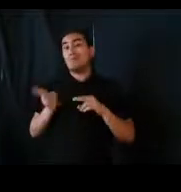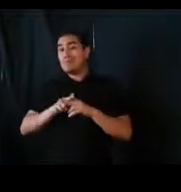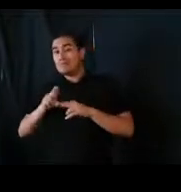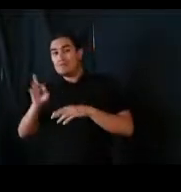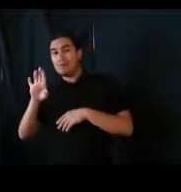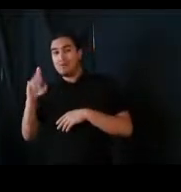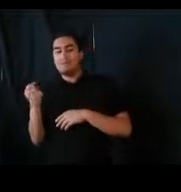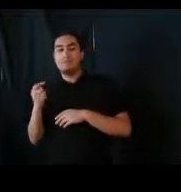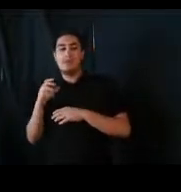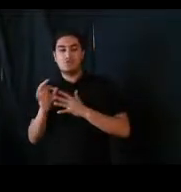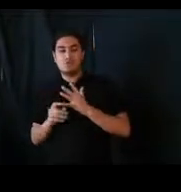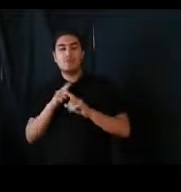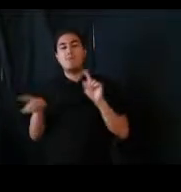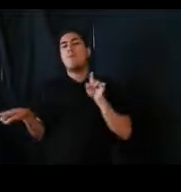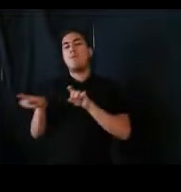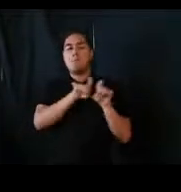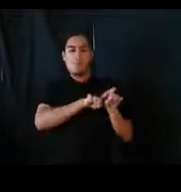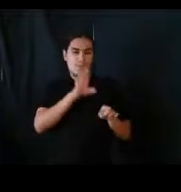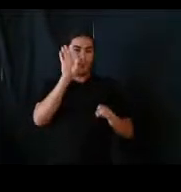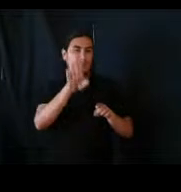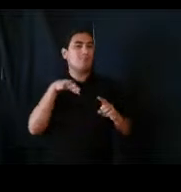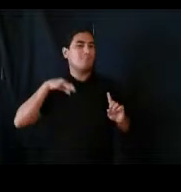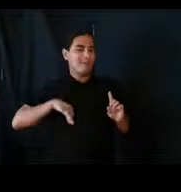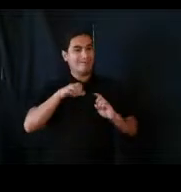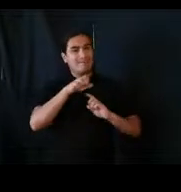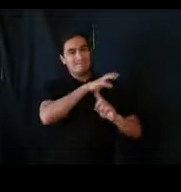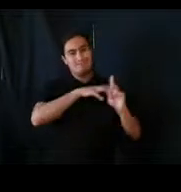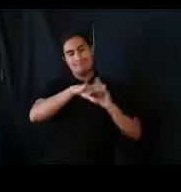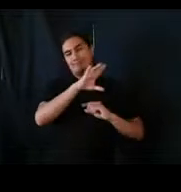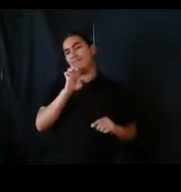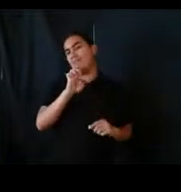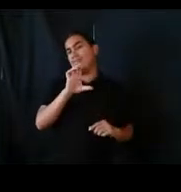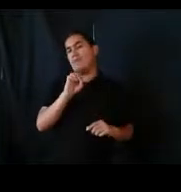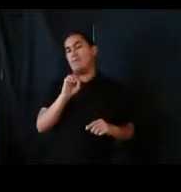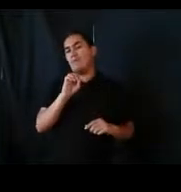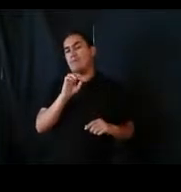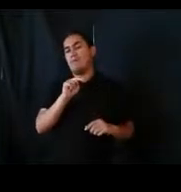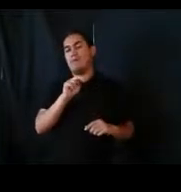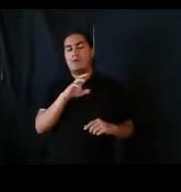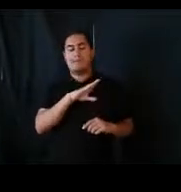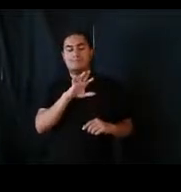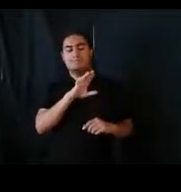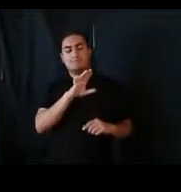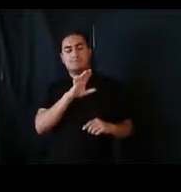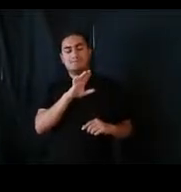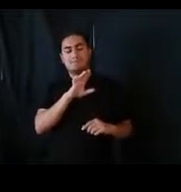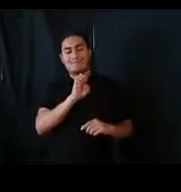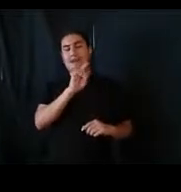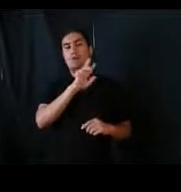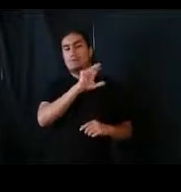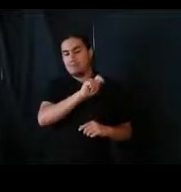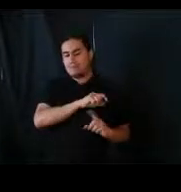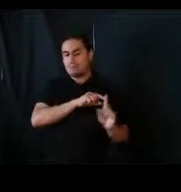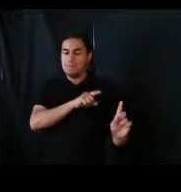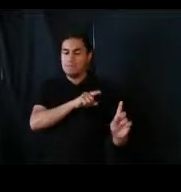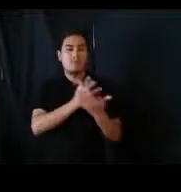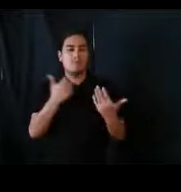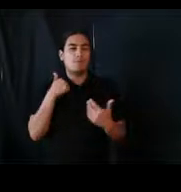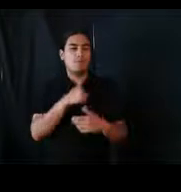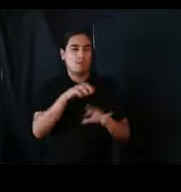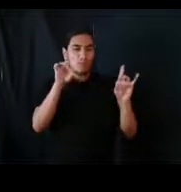reduce greenhouse gas emissions and improve safety in communities that are most heavily impacted by goods movement as in everything we do we're